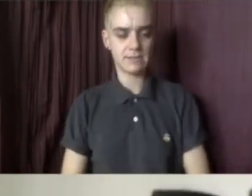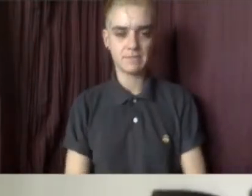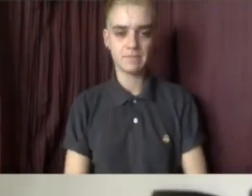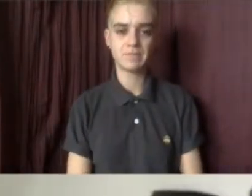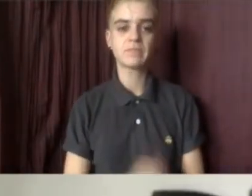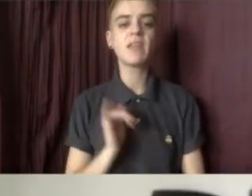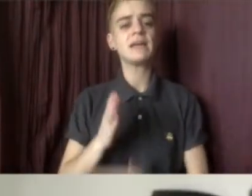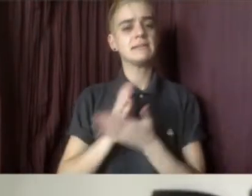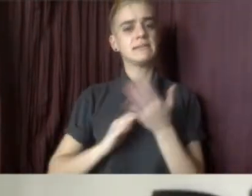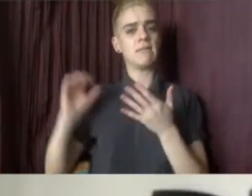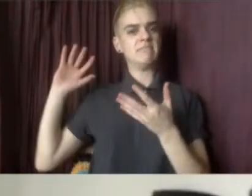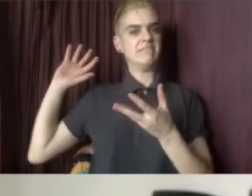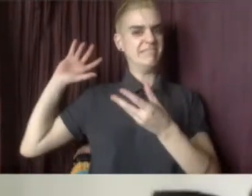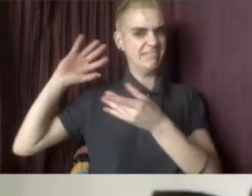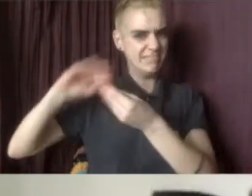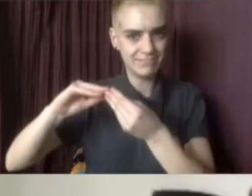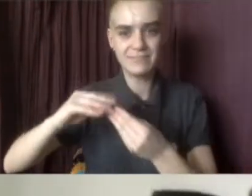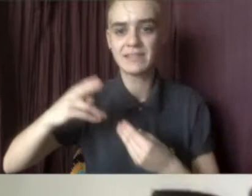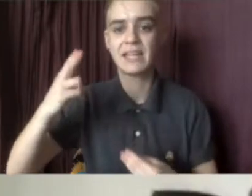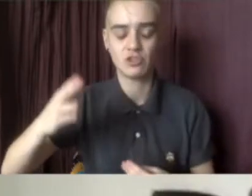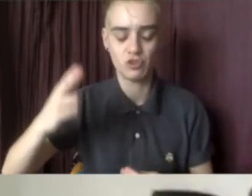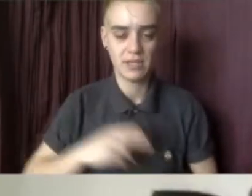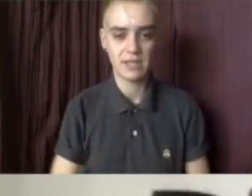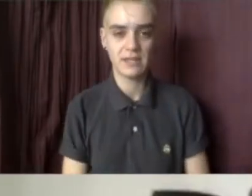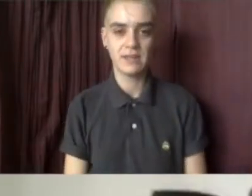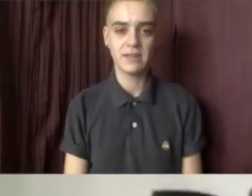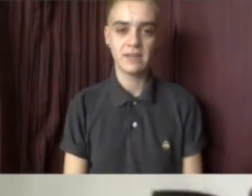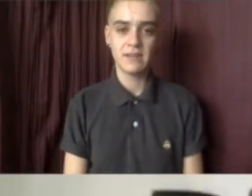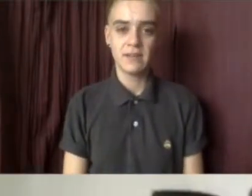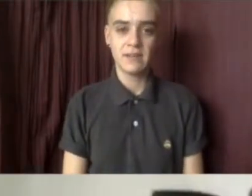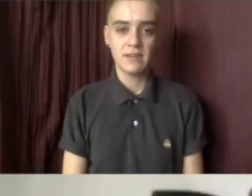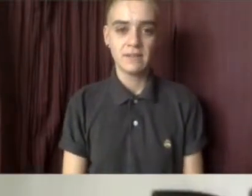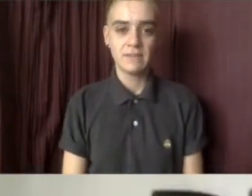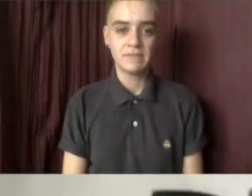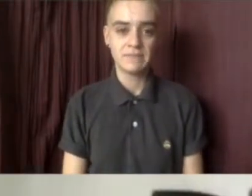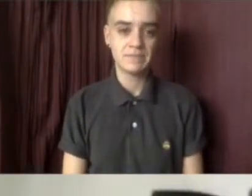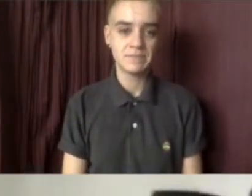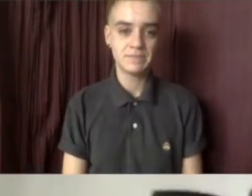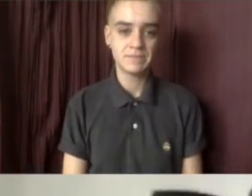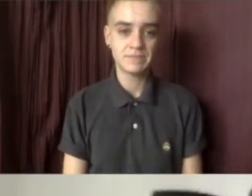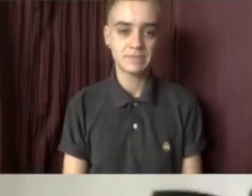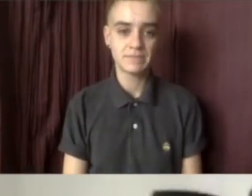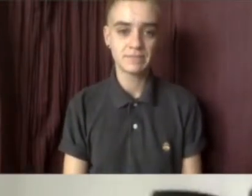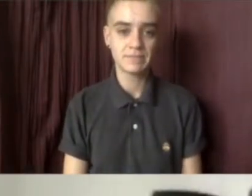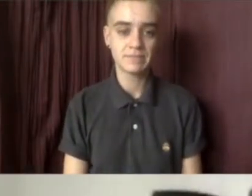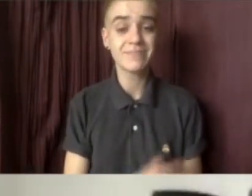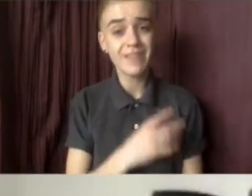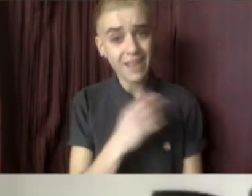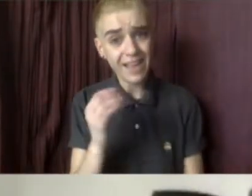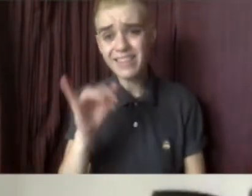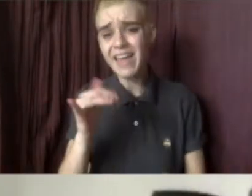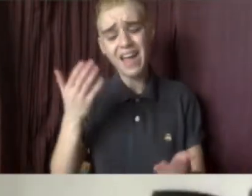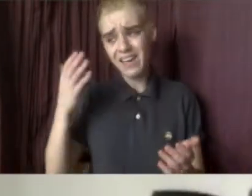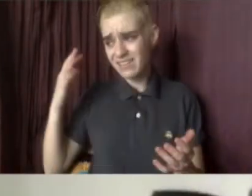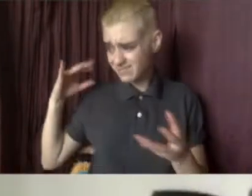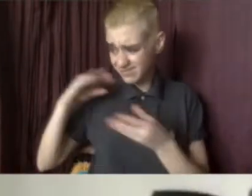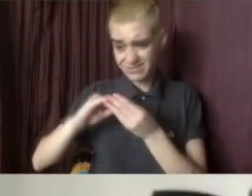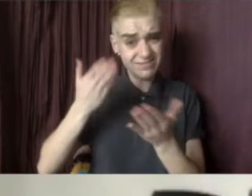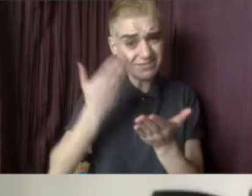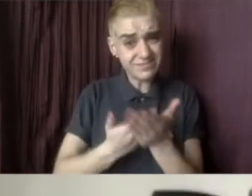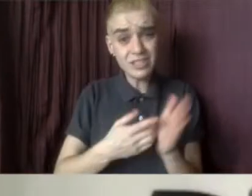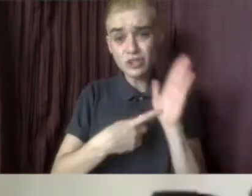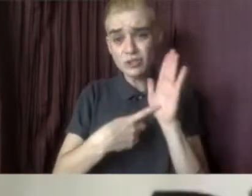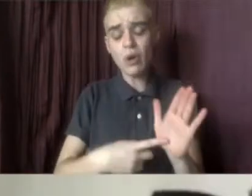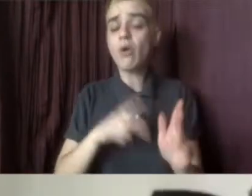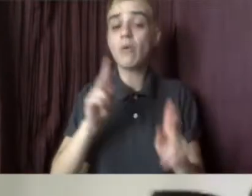They're not supposed to be voting. So that's why you see these laws. And so we have the ADA, the Americans with Disabilities Act. You do have